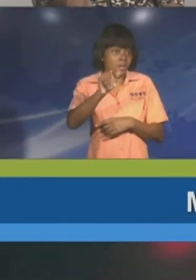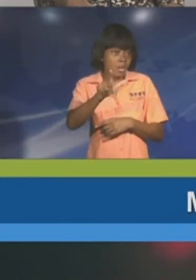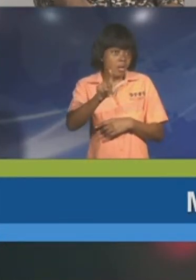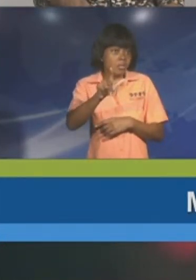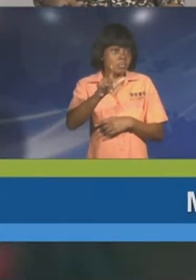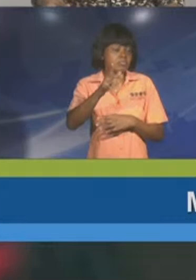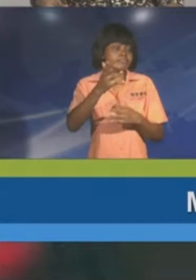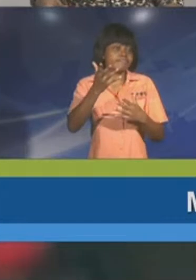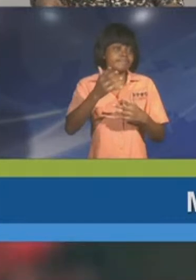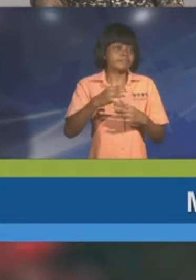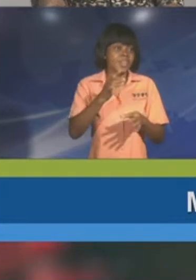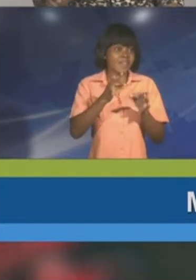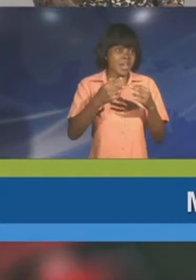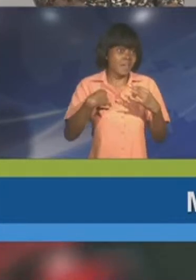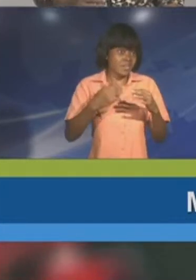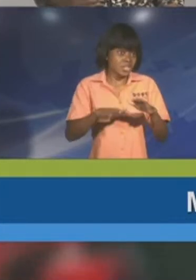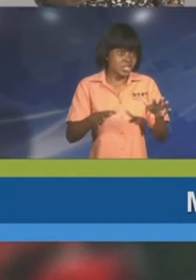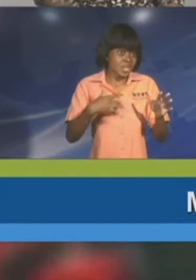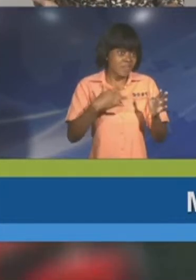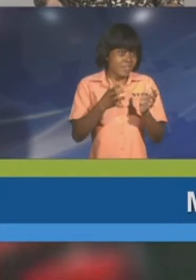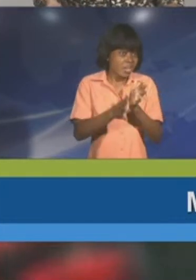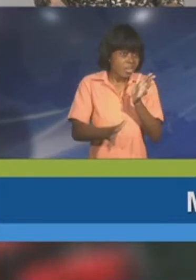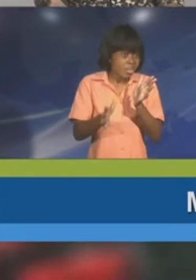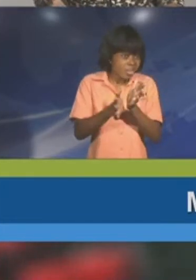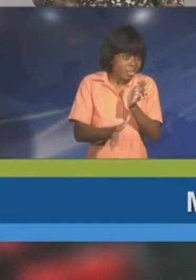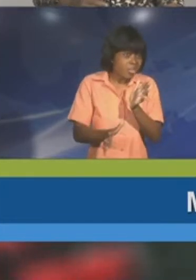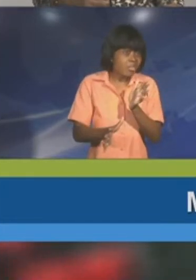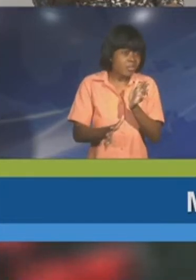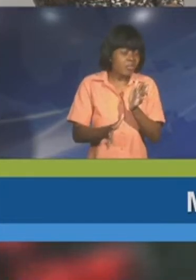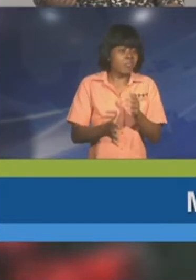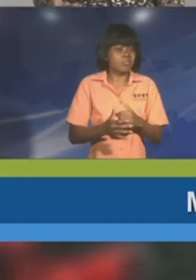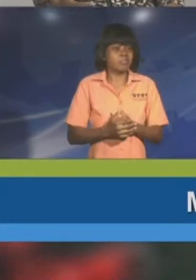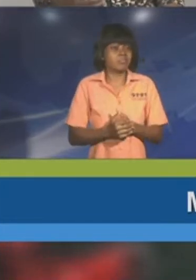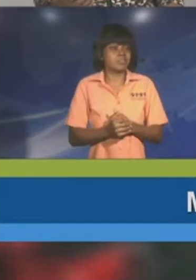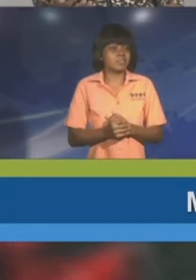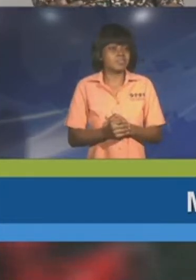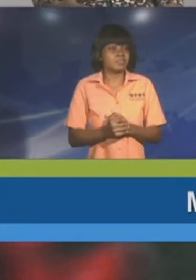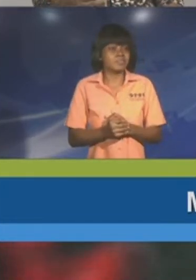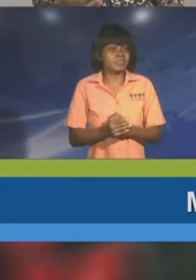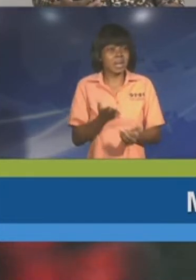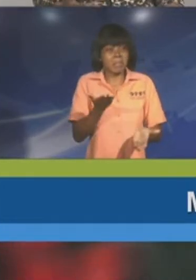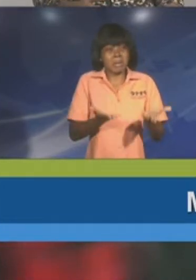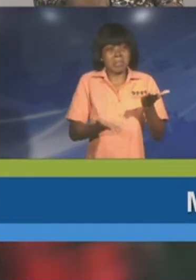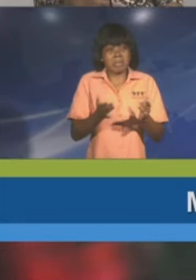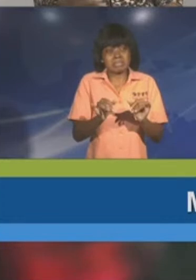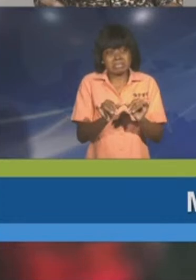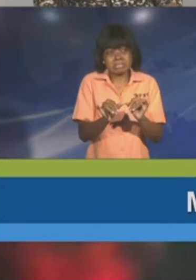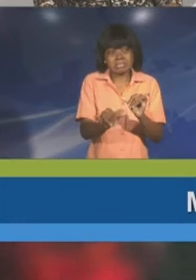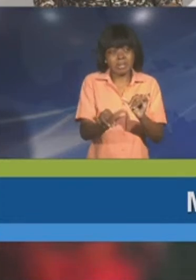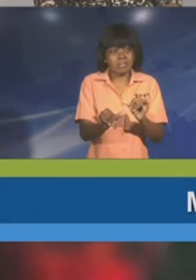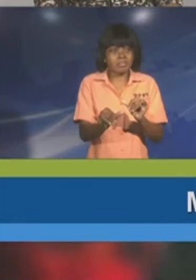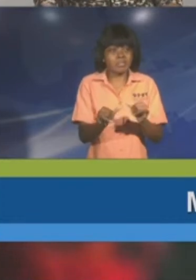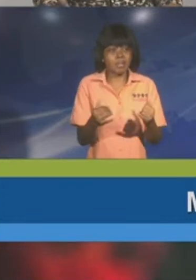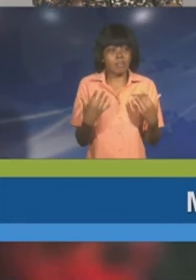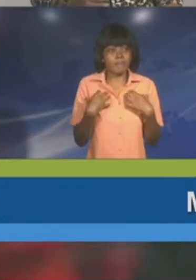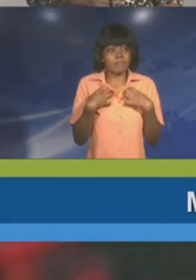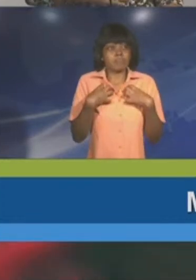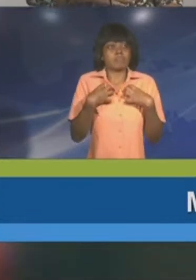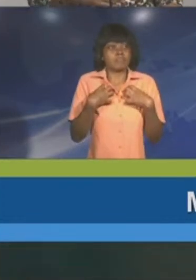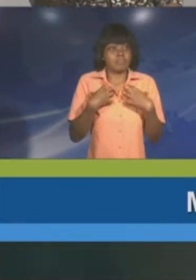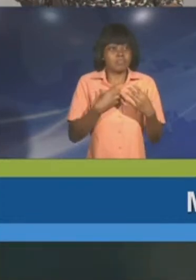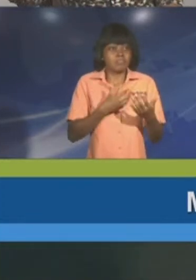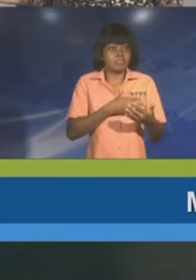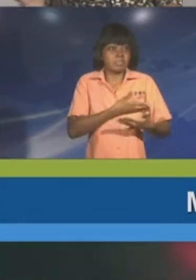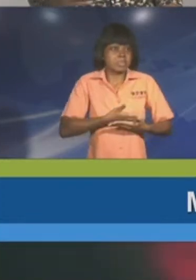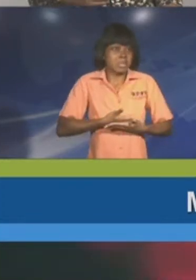child is young enough, less than 2 years old, or they're still breastfeeding, the best thing is breast milk, the best thing for diarrhea.